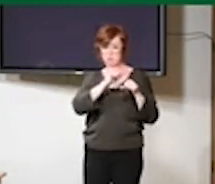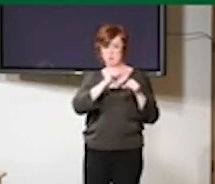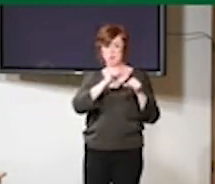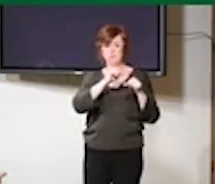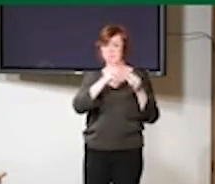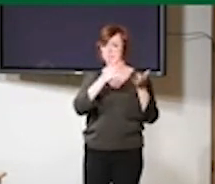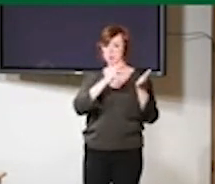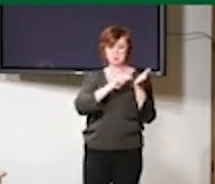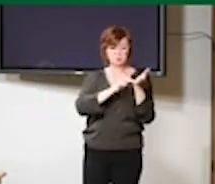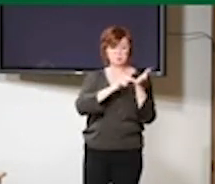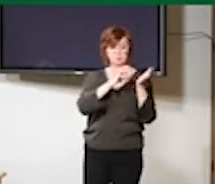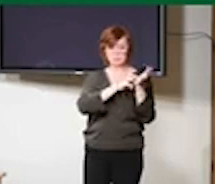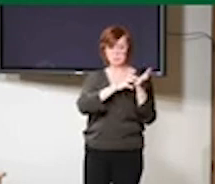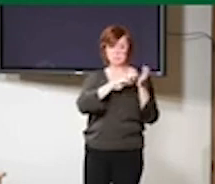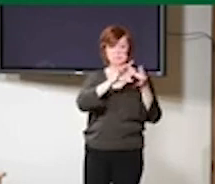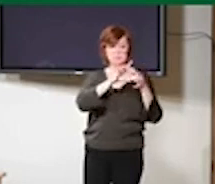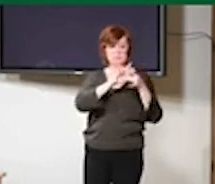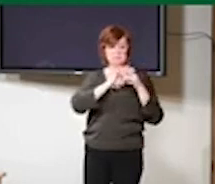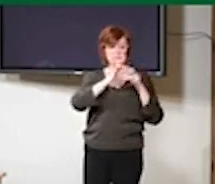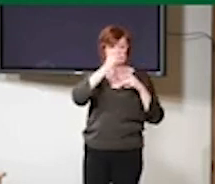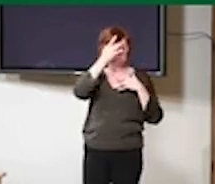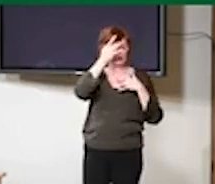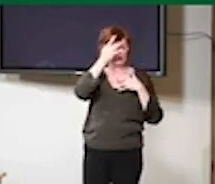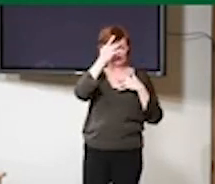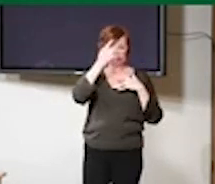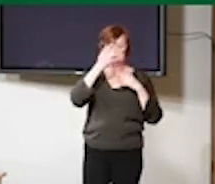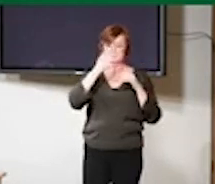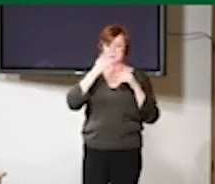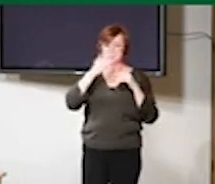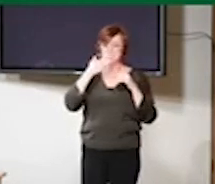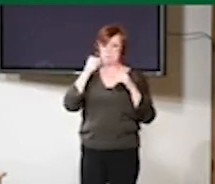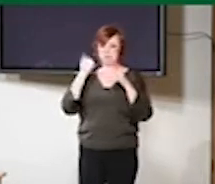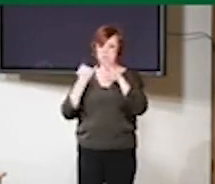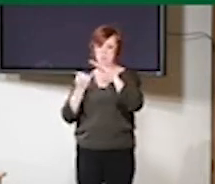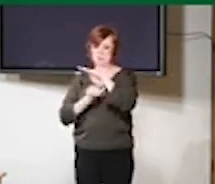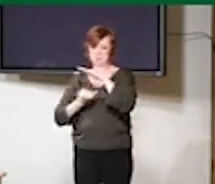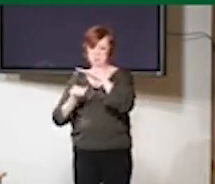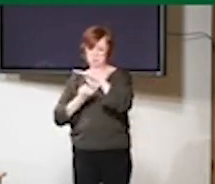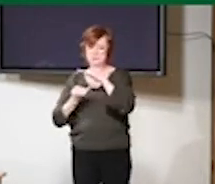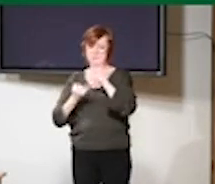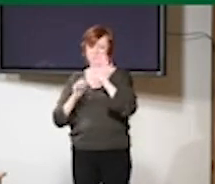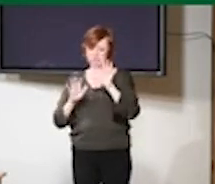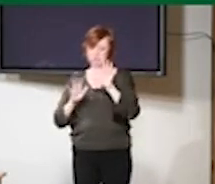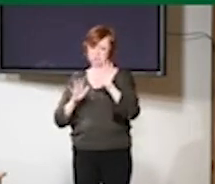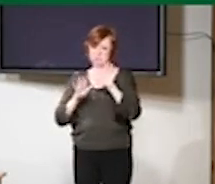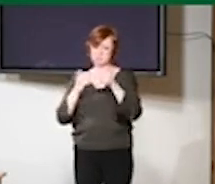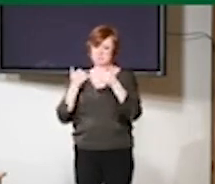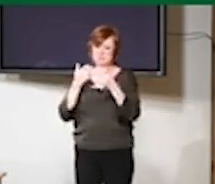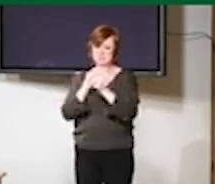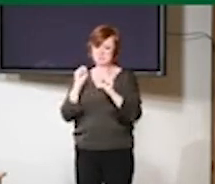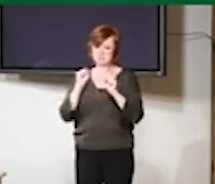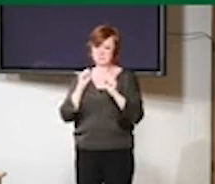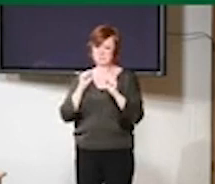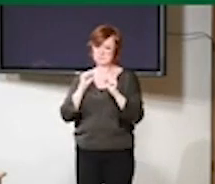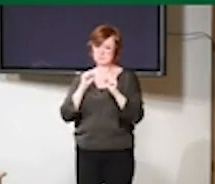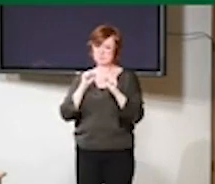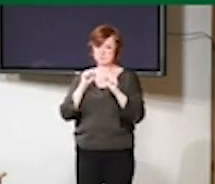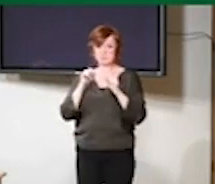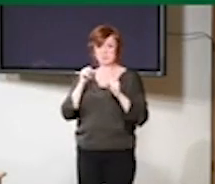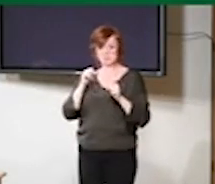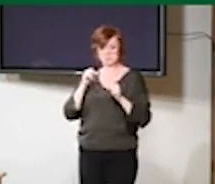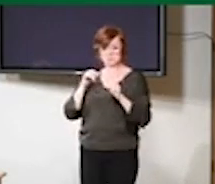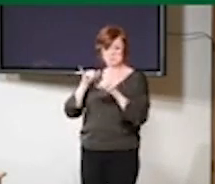they would be if they were in an area like a hotel and not in their own individual homes? So what I